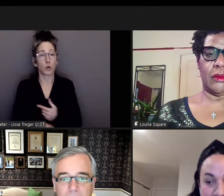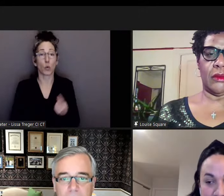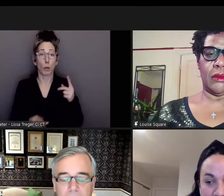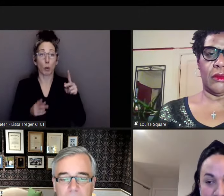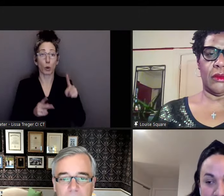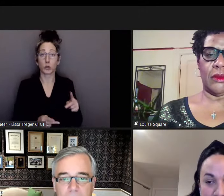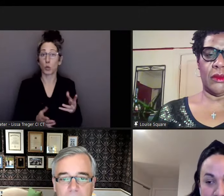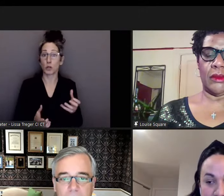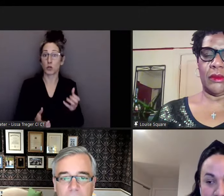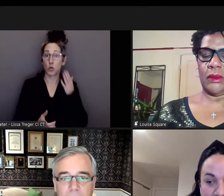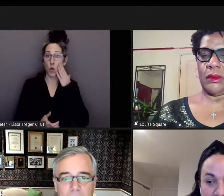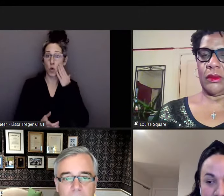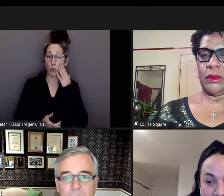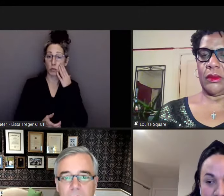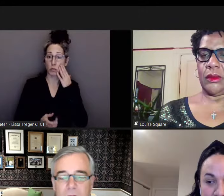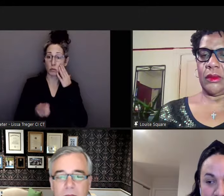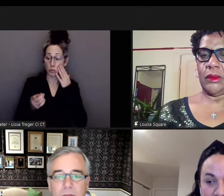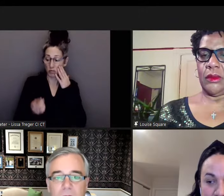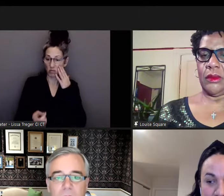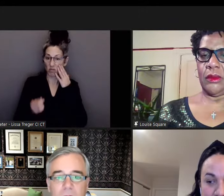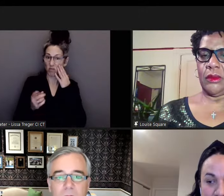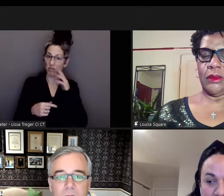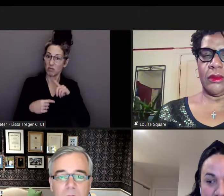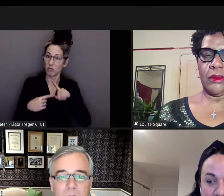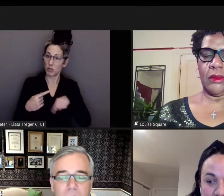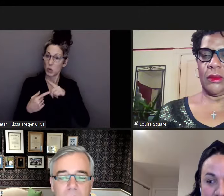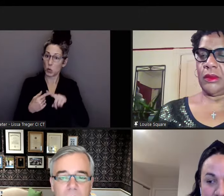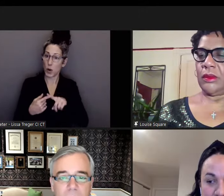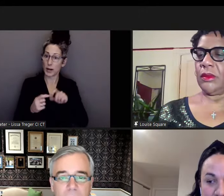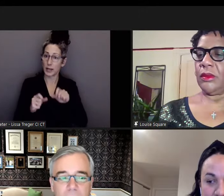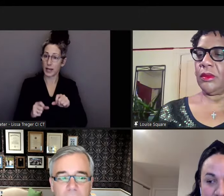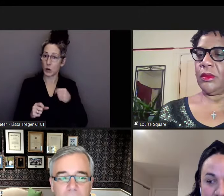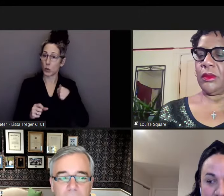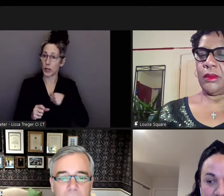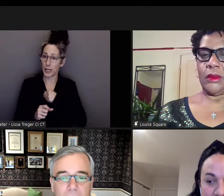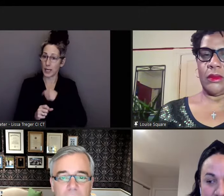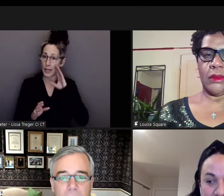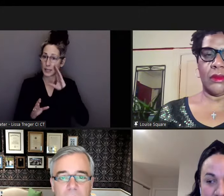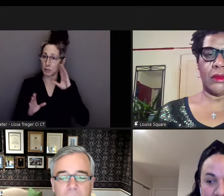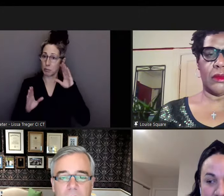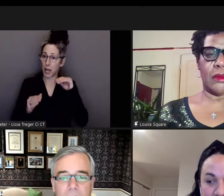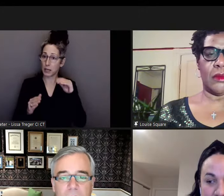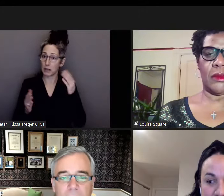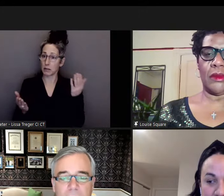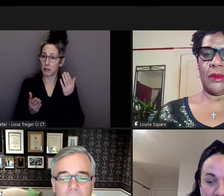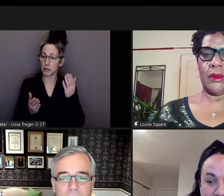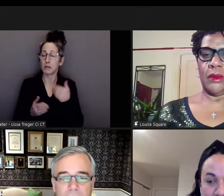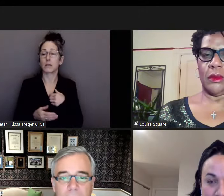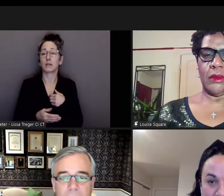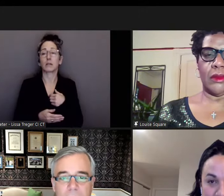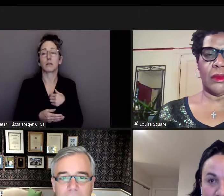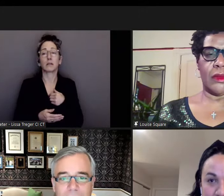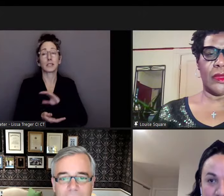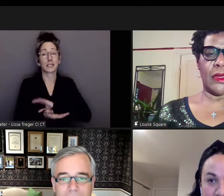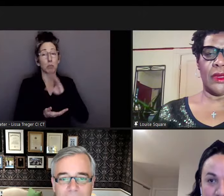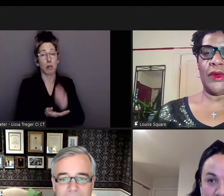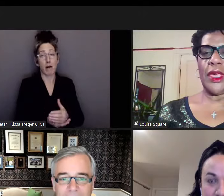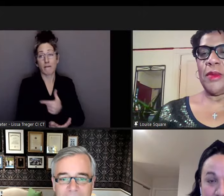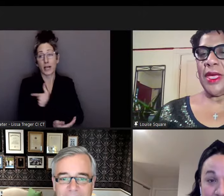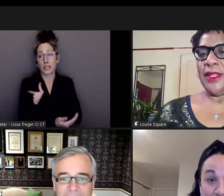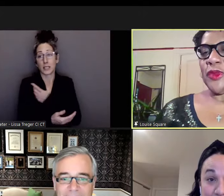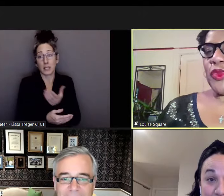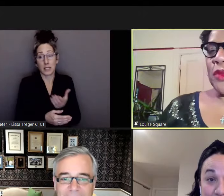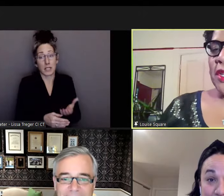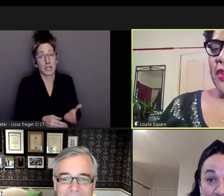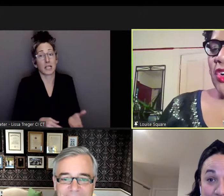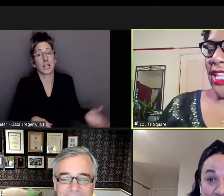if anyone has an idea of when you can tell us when we can expect to see an increase in the supply of vaccines.